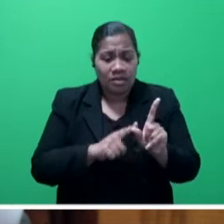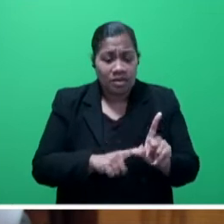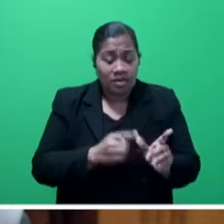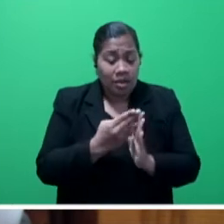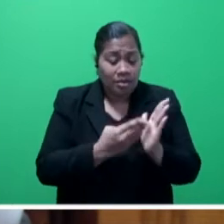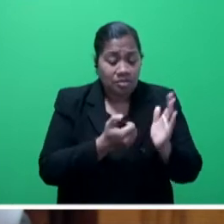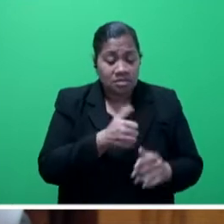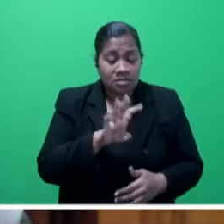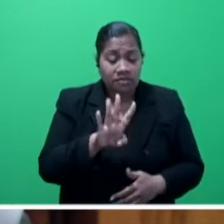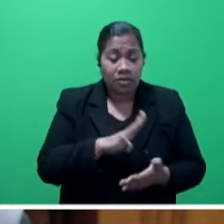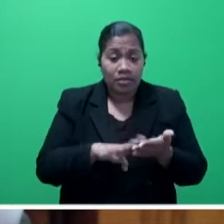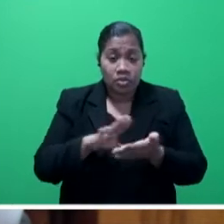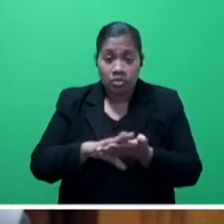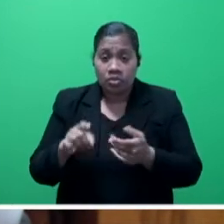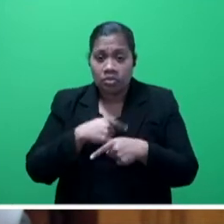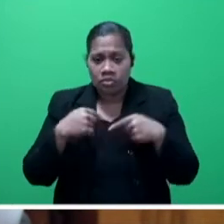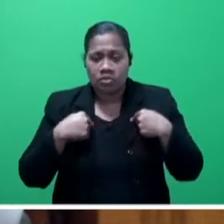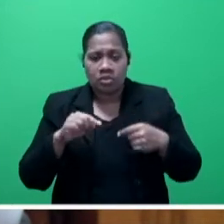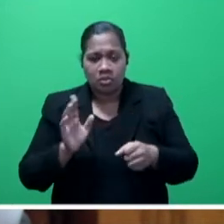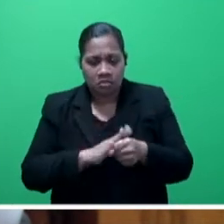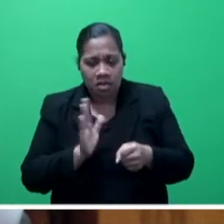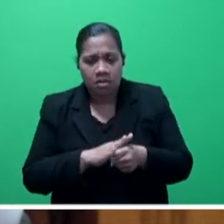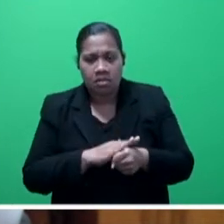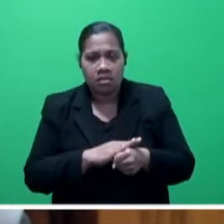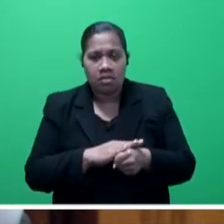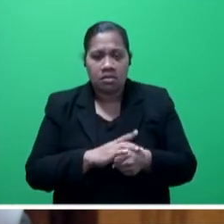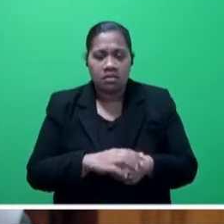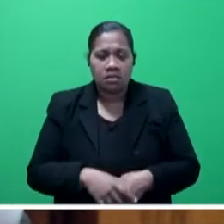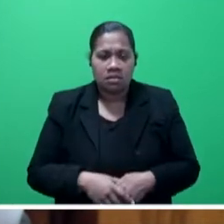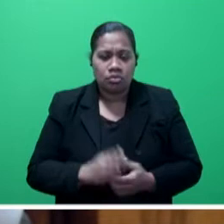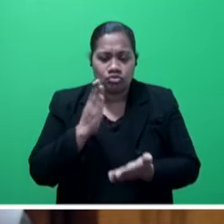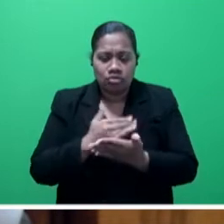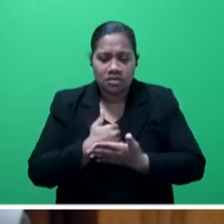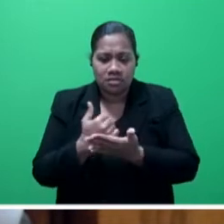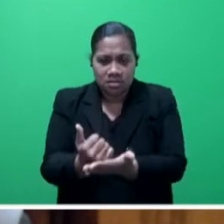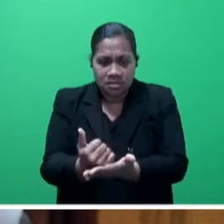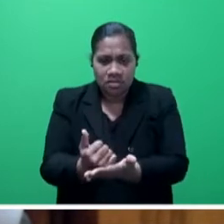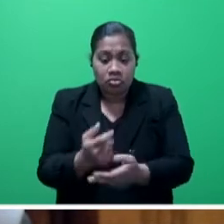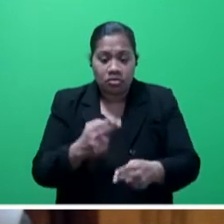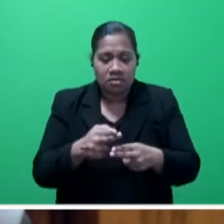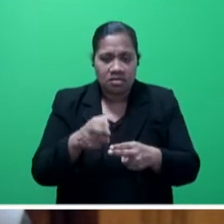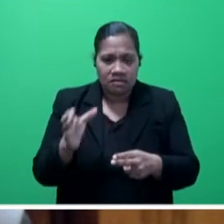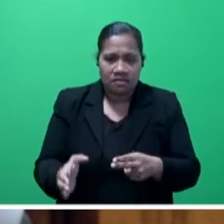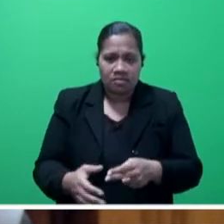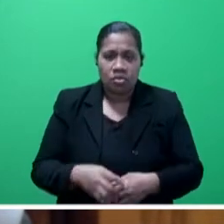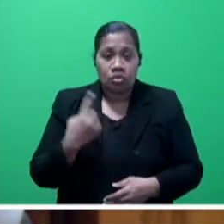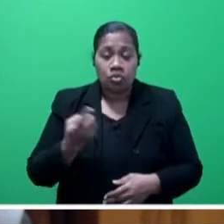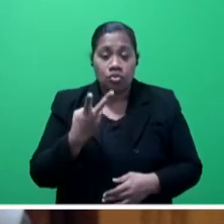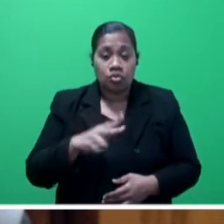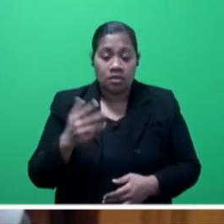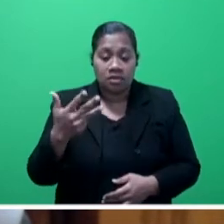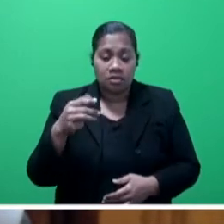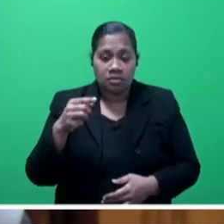million, we will be making a direct assistance package to the farmers worth $29.2